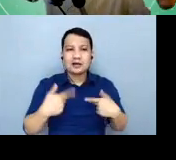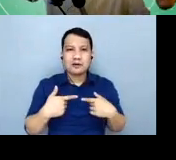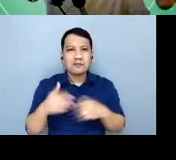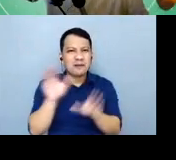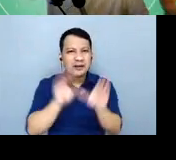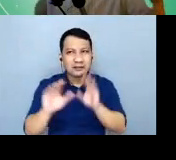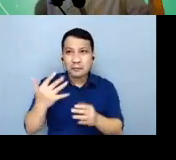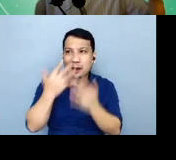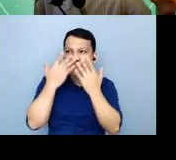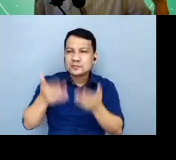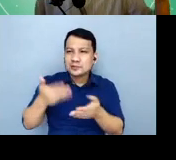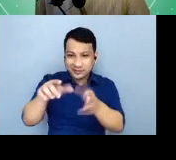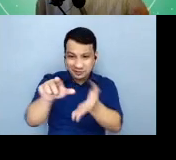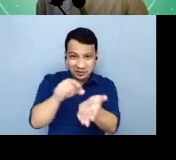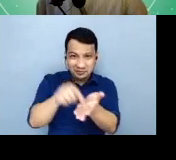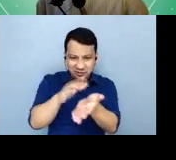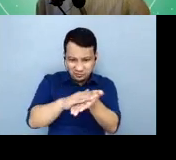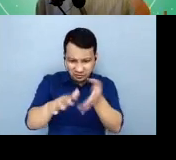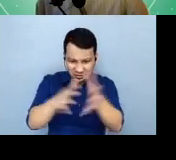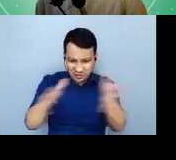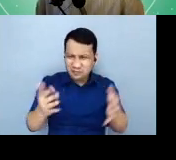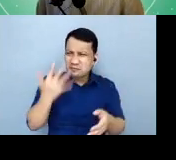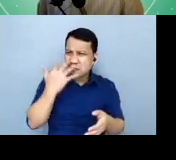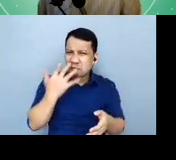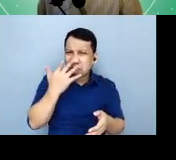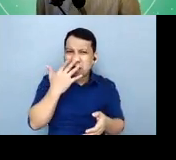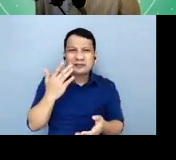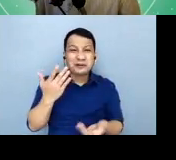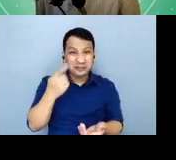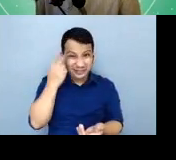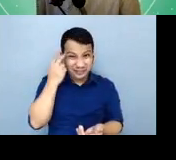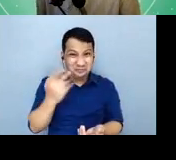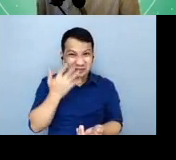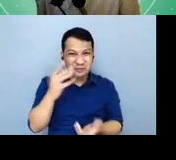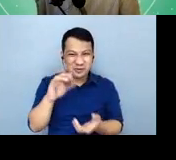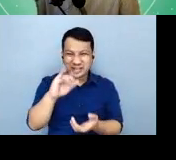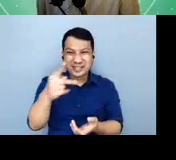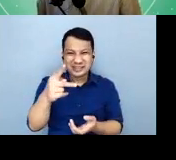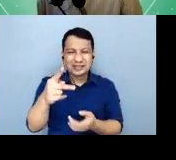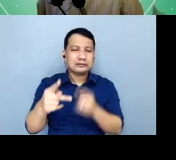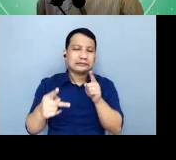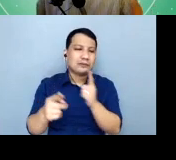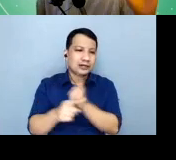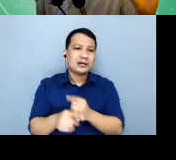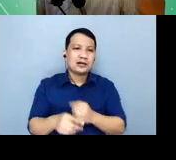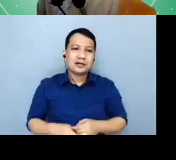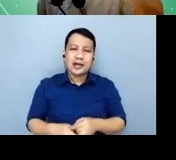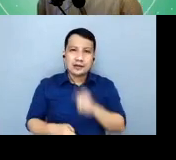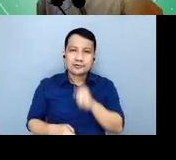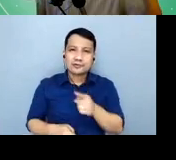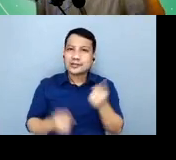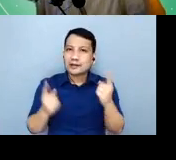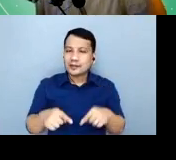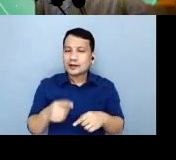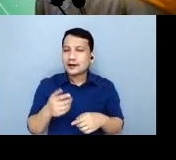to it. And this is actually a large contributor for water pollutants, especially in the Philippines. And so what's happening